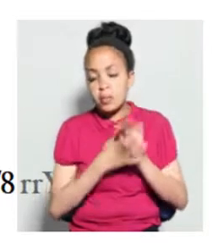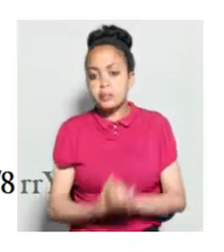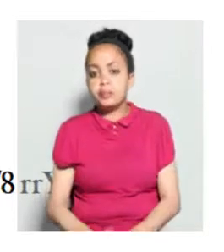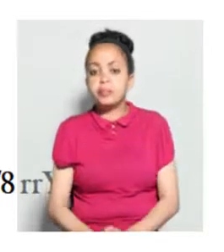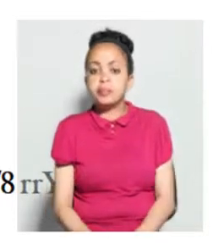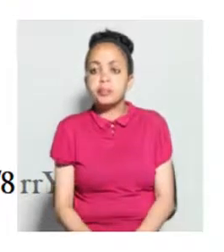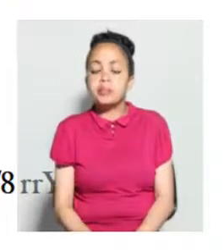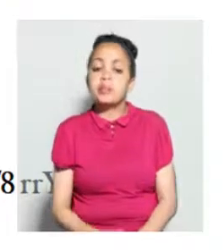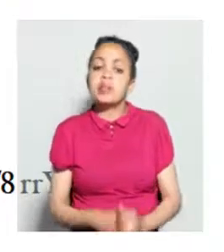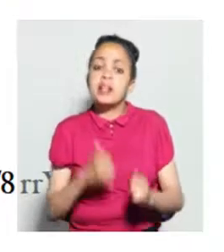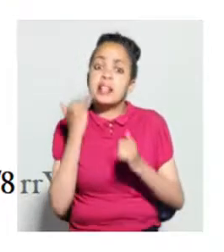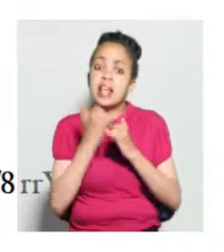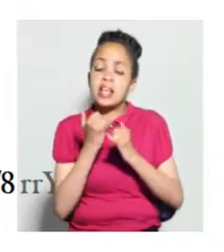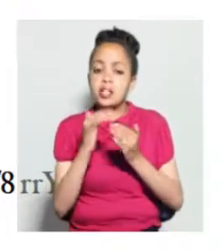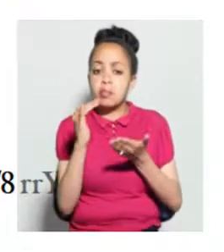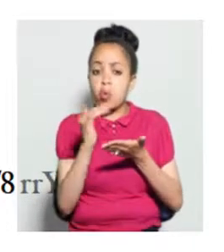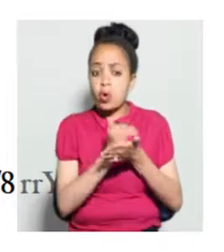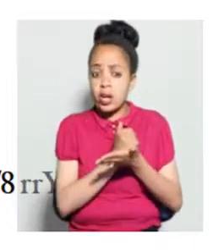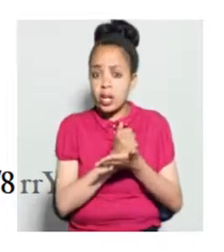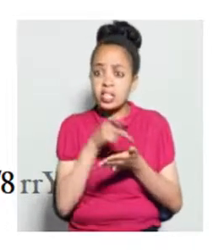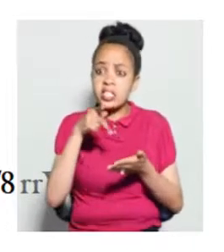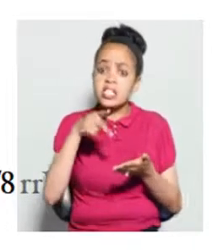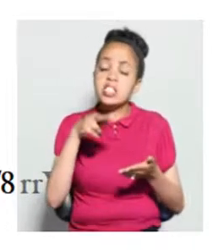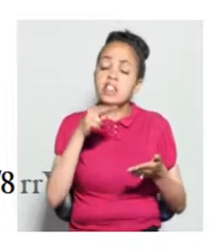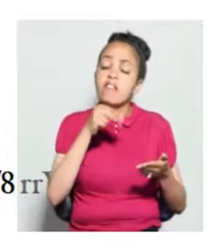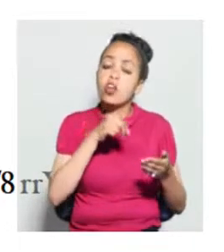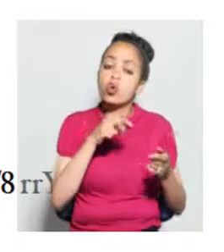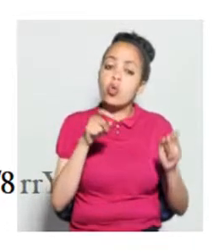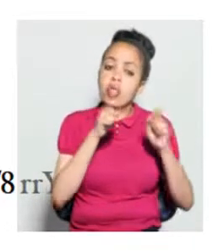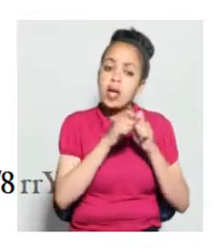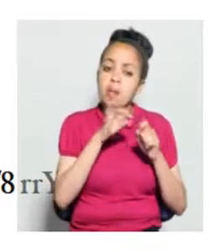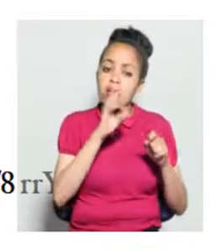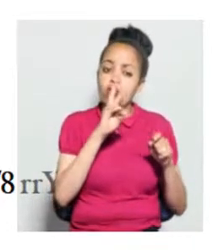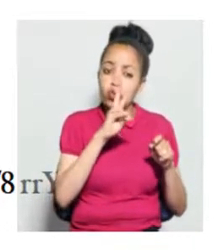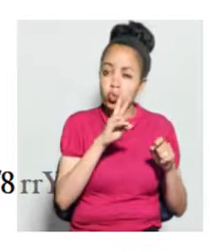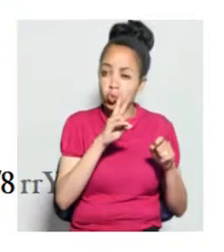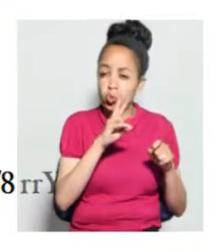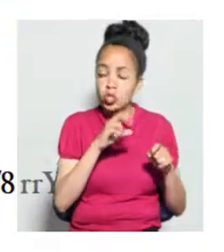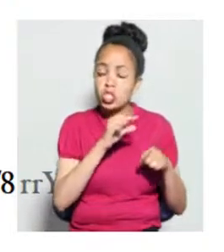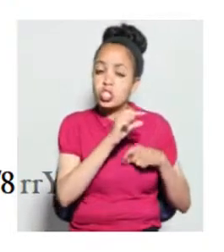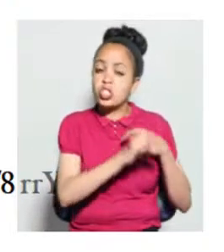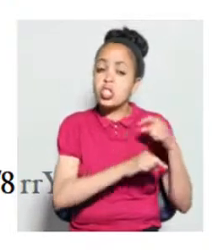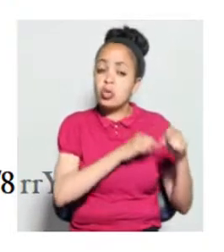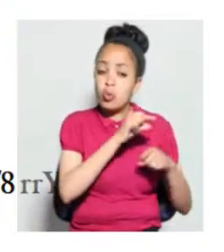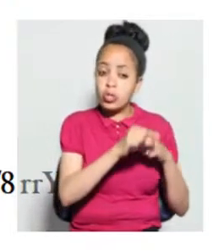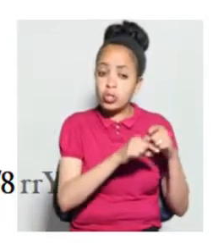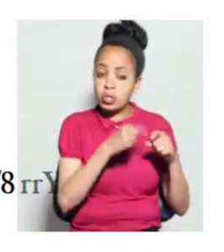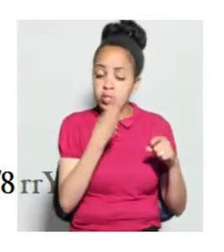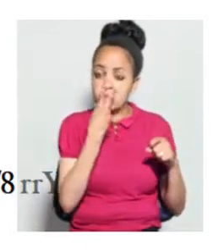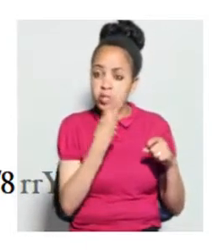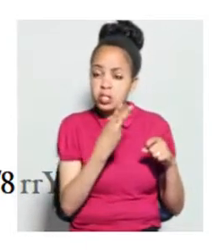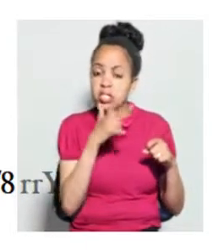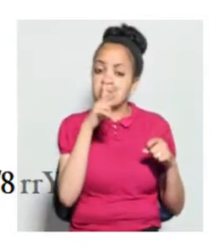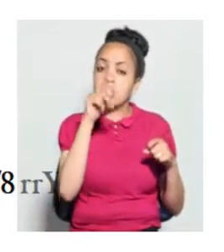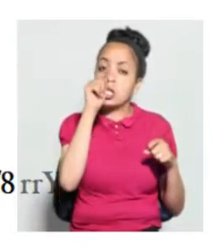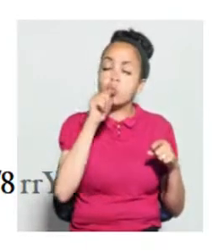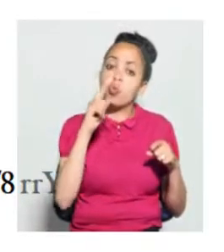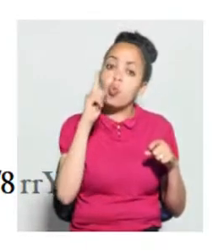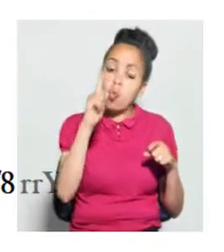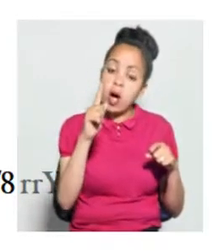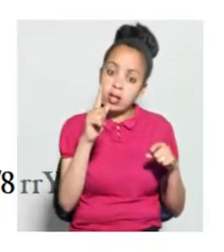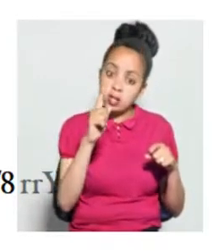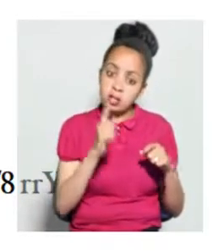the end product of phenotypic ratio in F2 generation during monohybrid cross can be 3-to-1